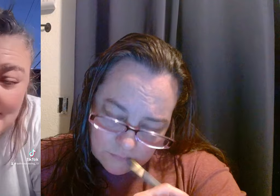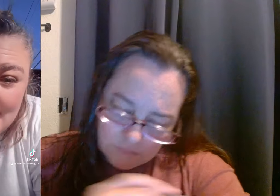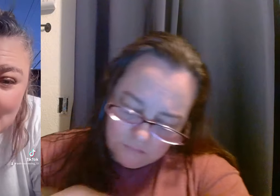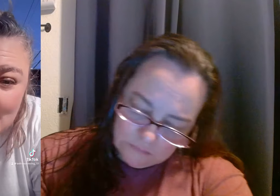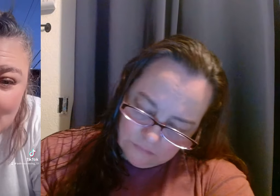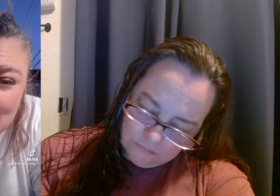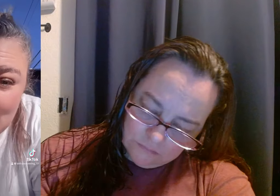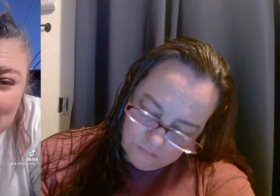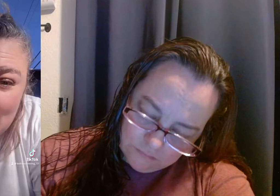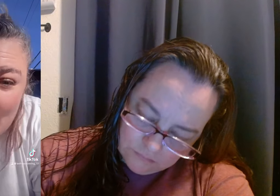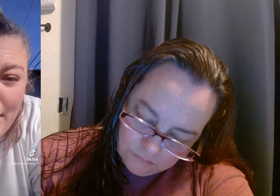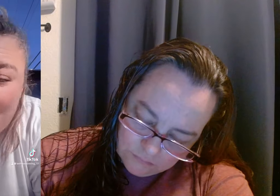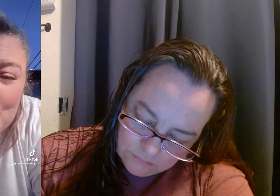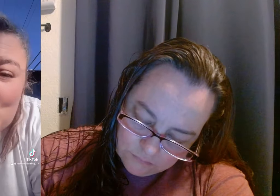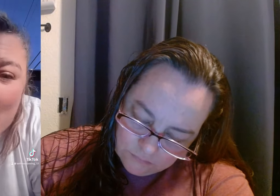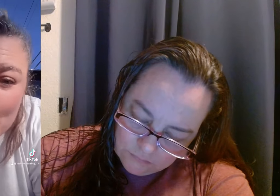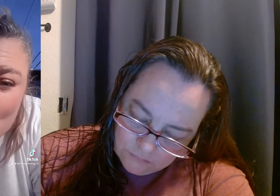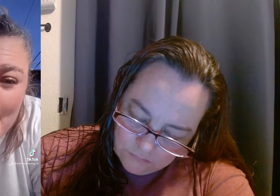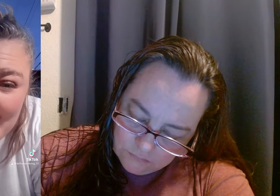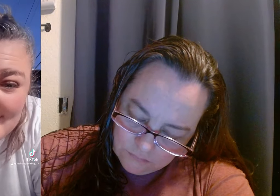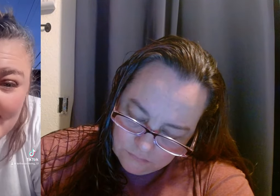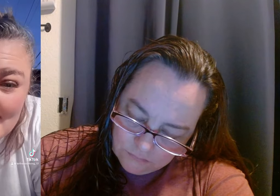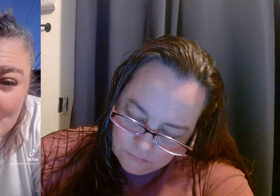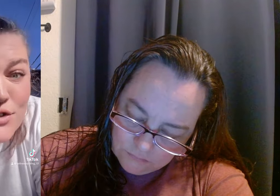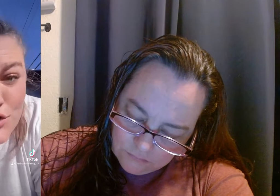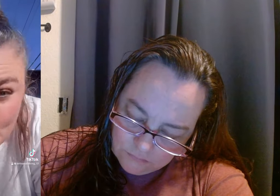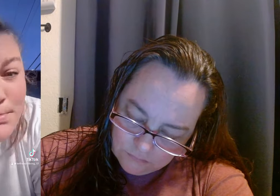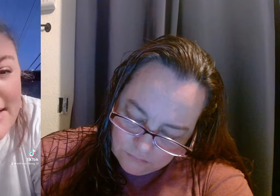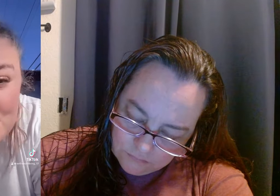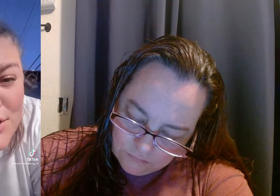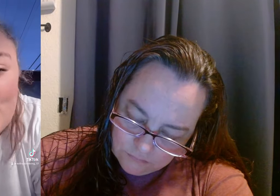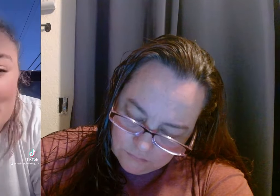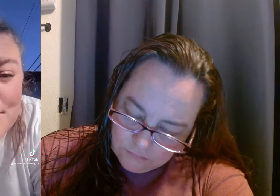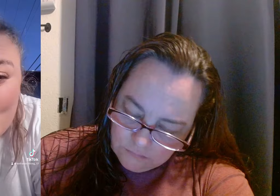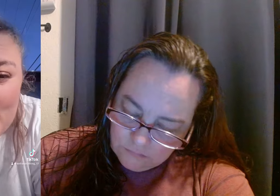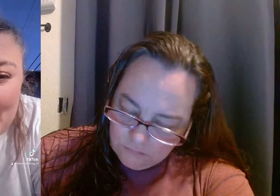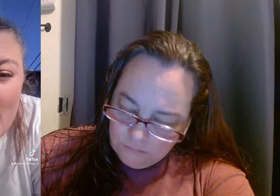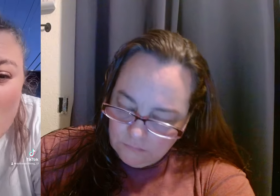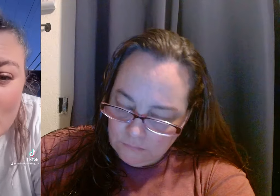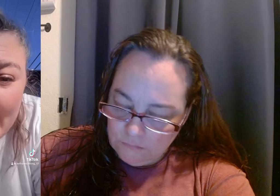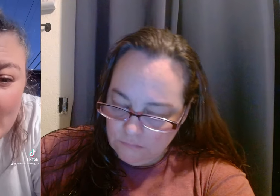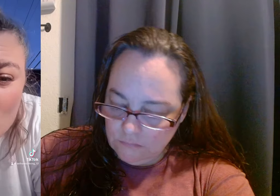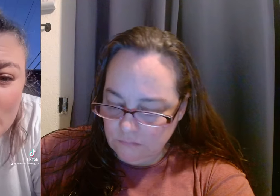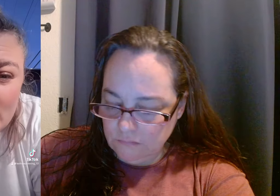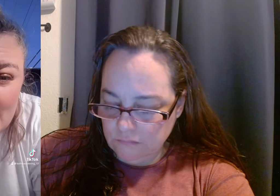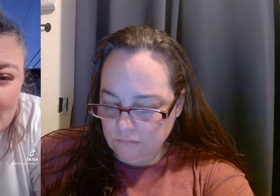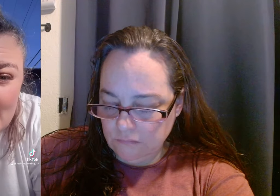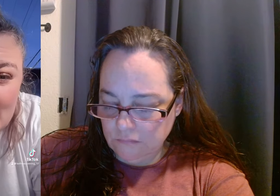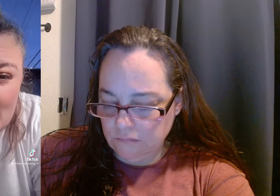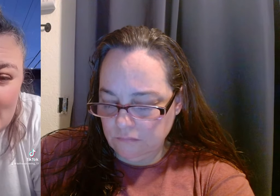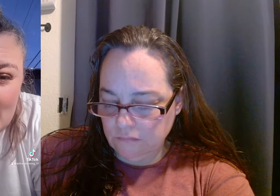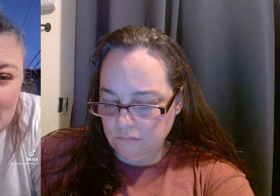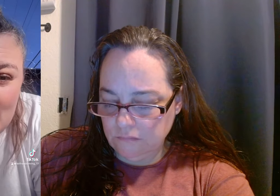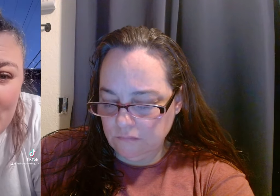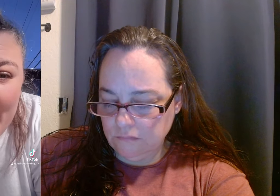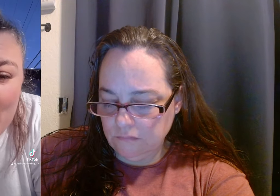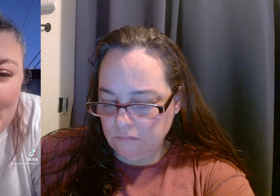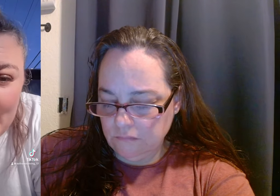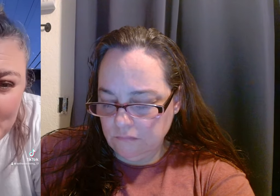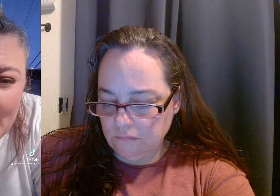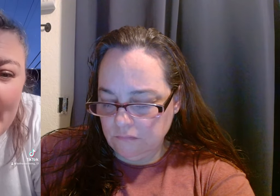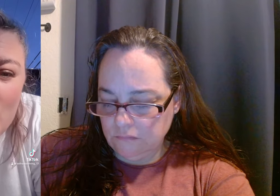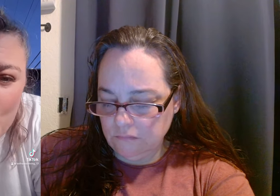day. I don't care what your Common Core math says. 2 + 2 = 4 to me all day long.